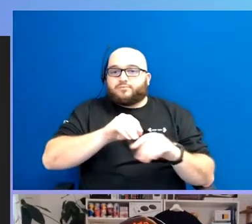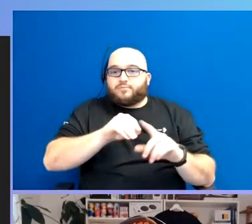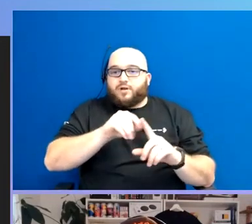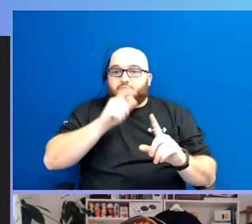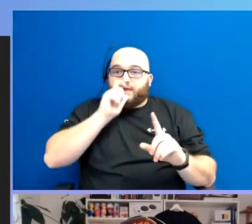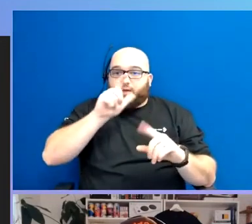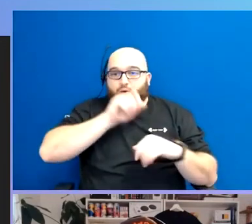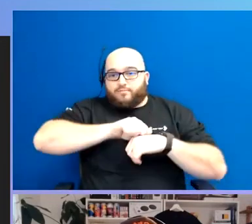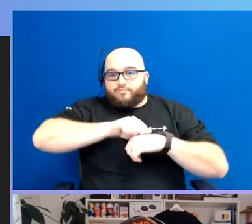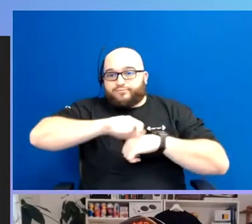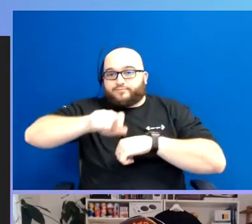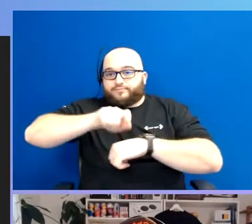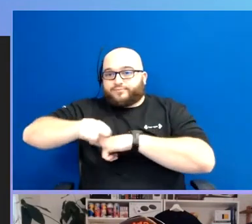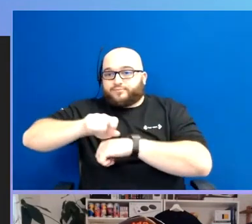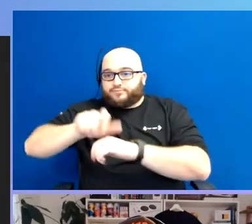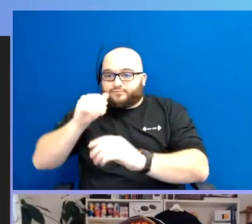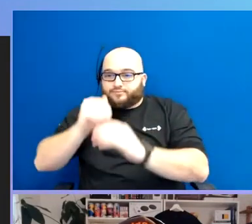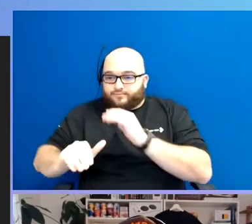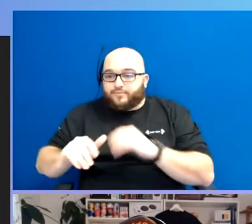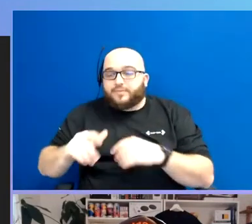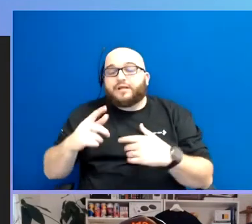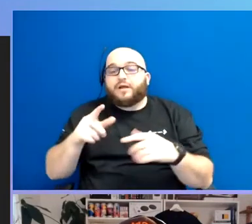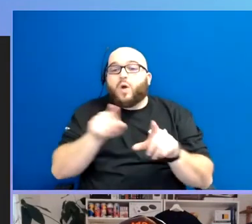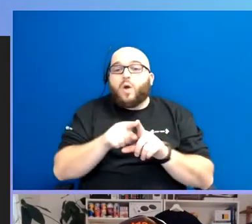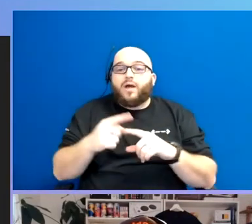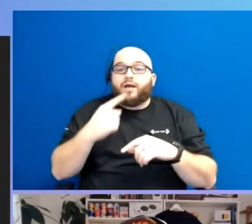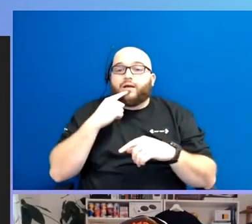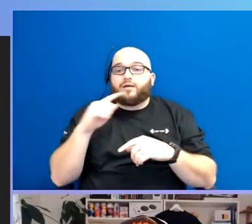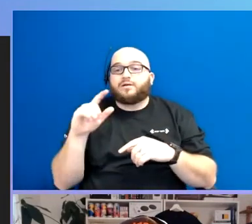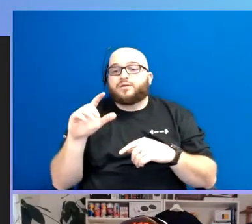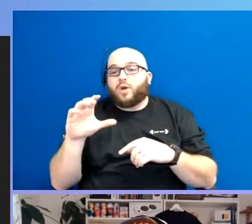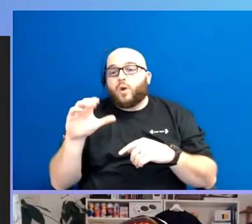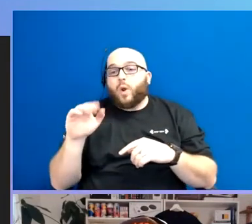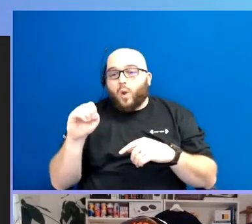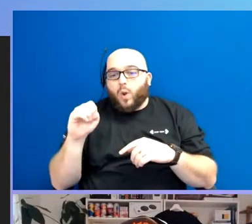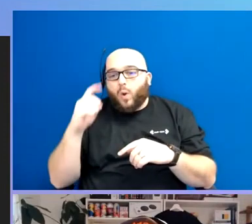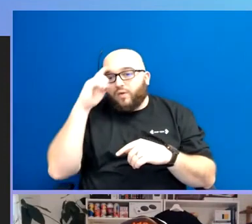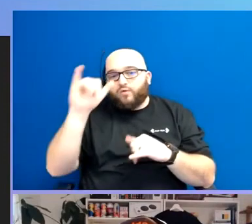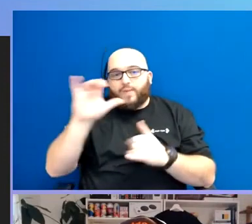take. And it says also code for the image code.